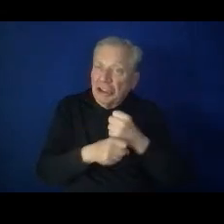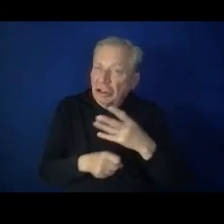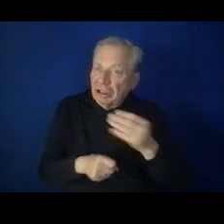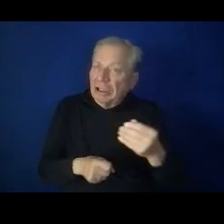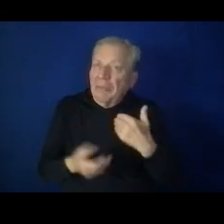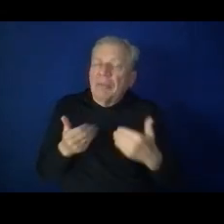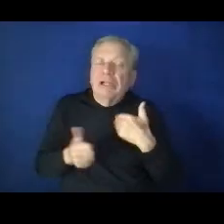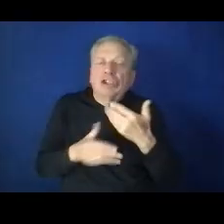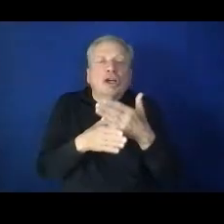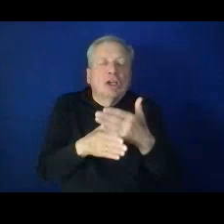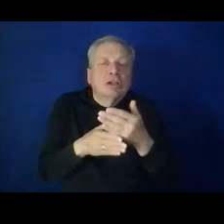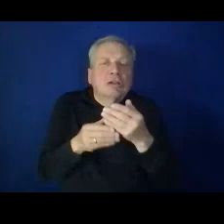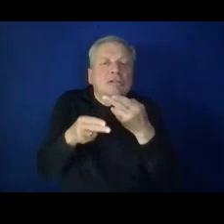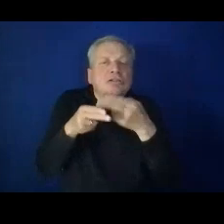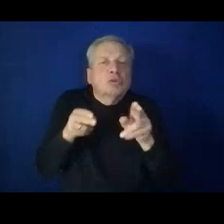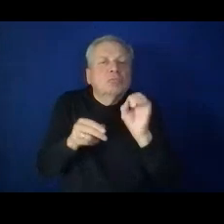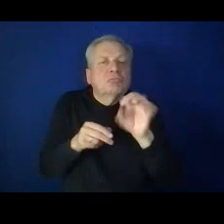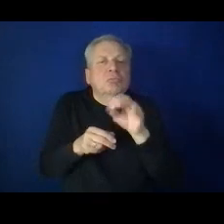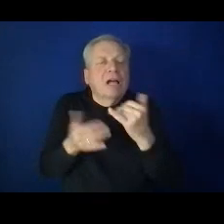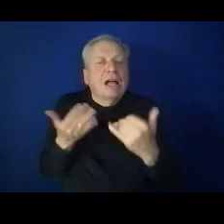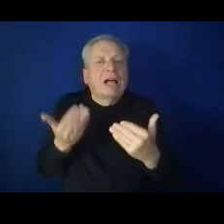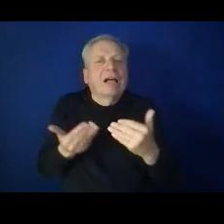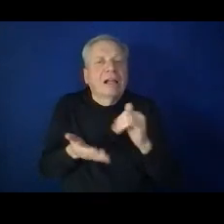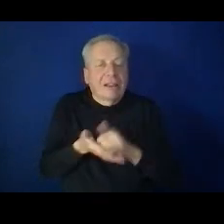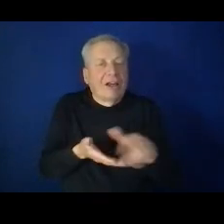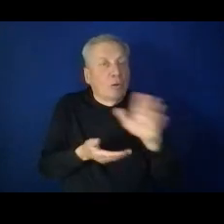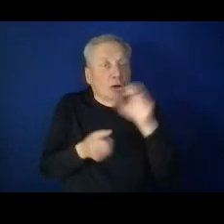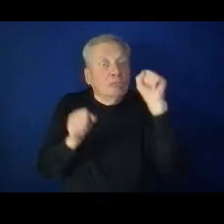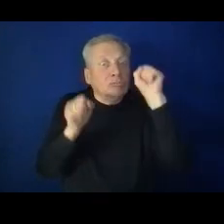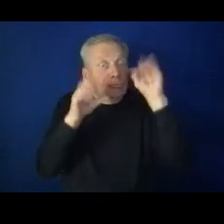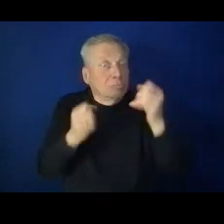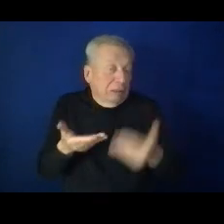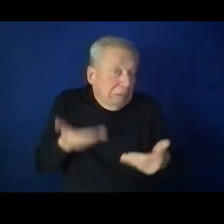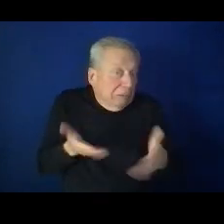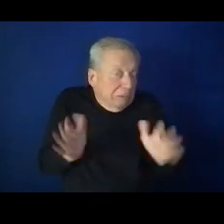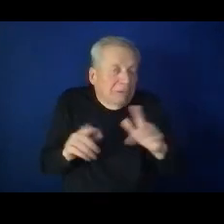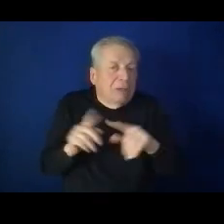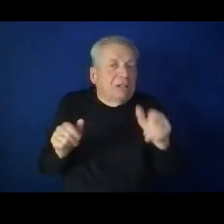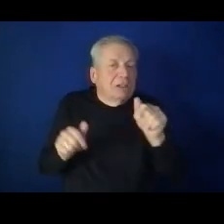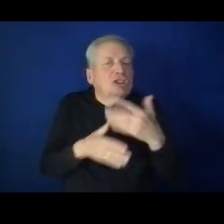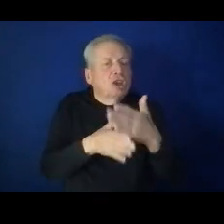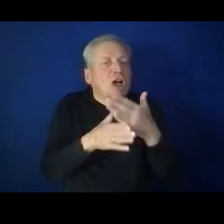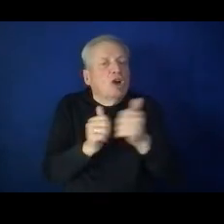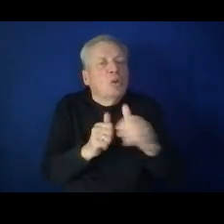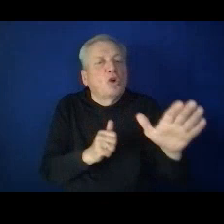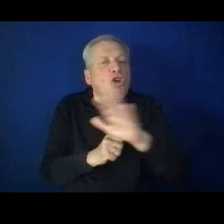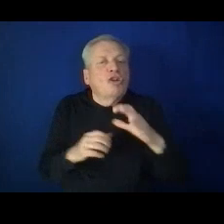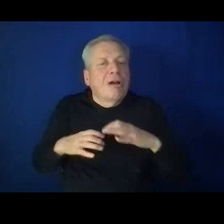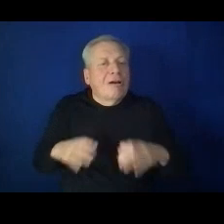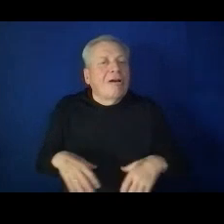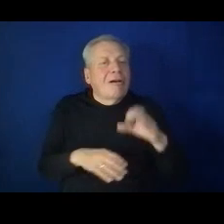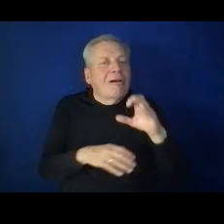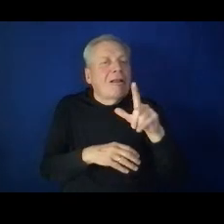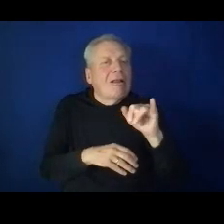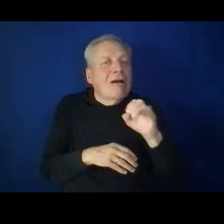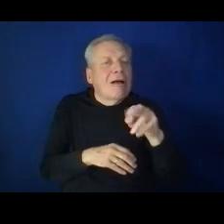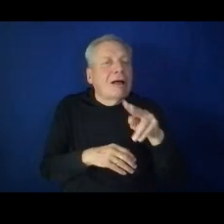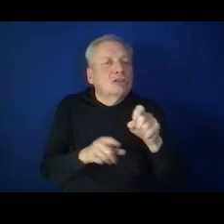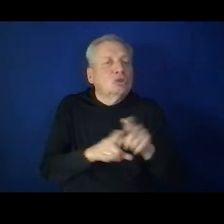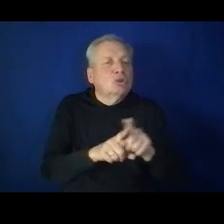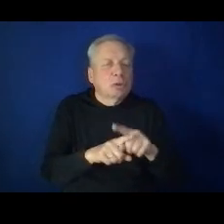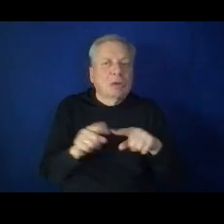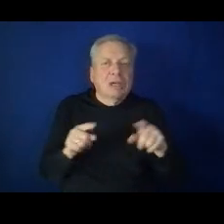share a thing or two that might surprise you some, and you can share those with your clients as well. But again, we'll